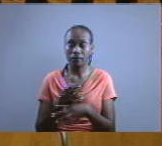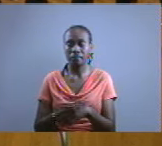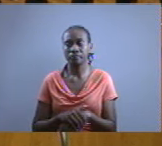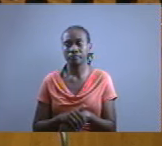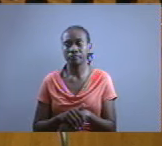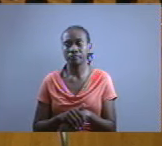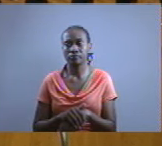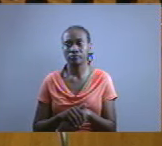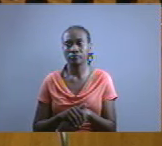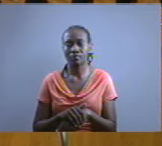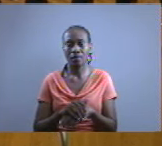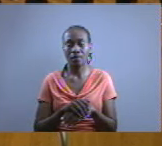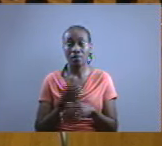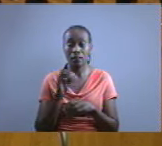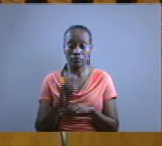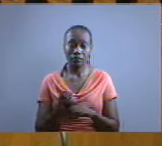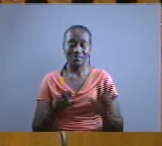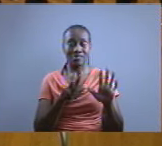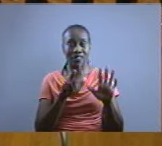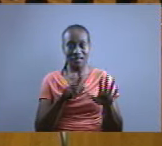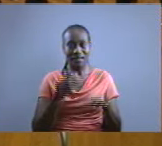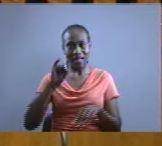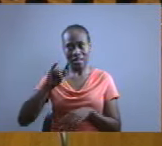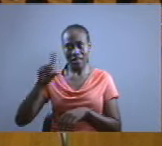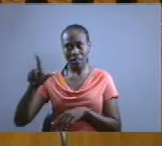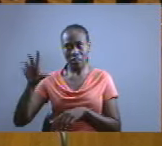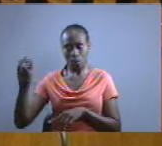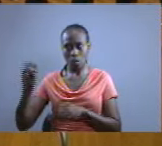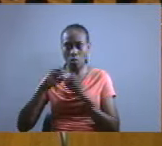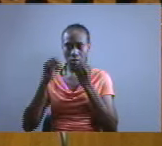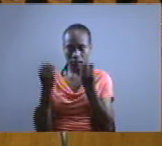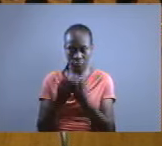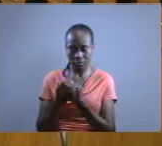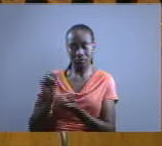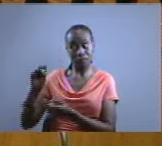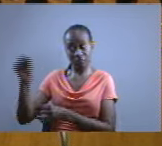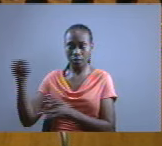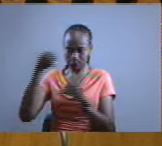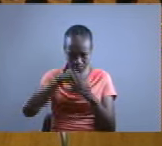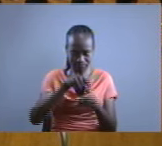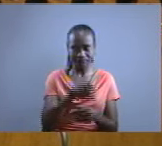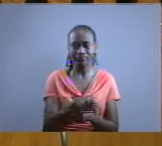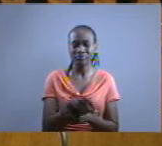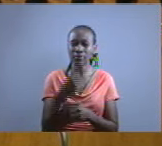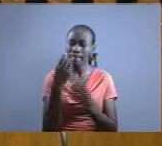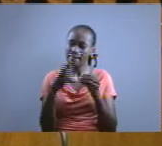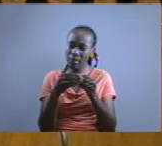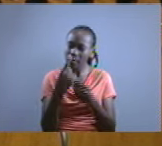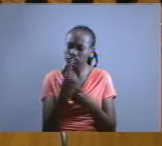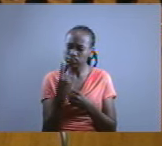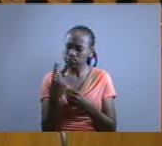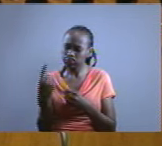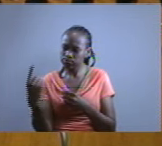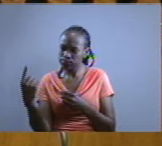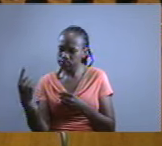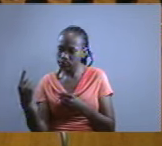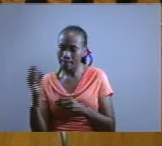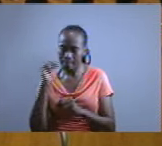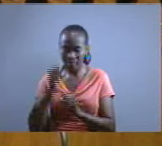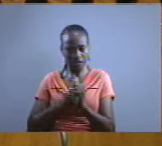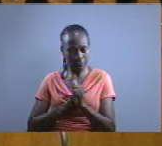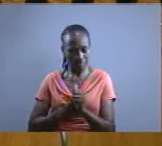of the 8 fundamental ILO conventions, every ILO member state is obliged to follow